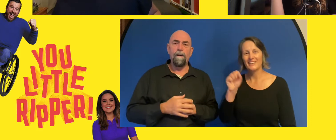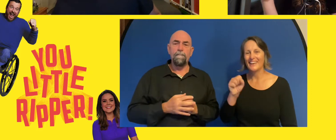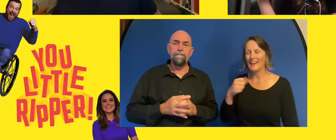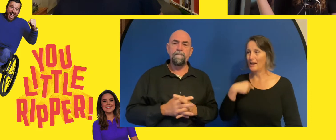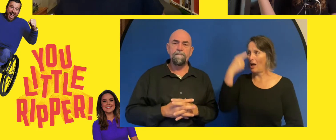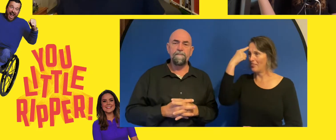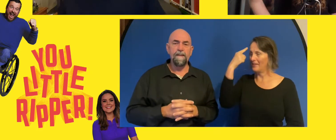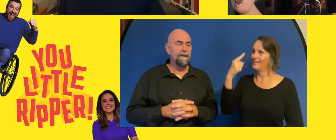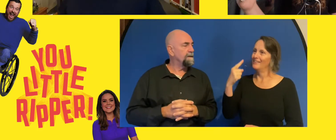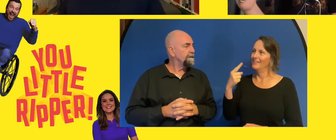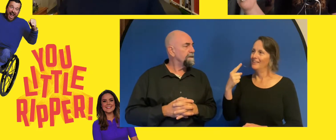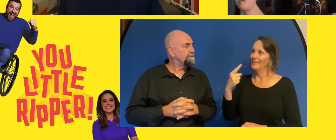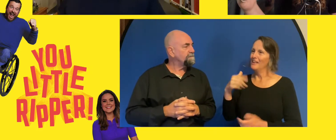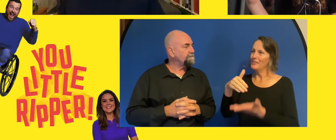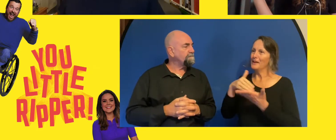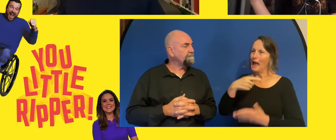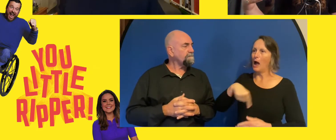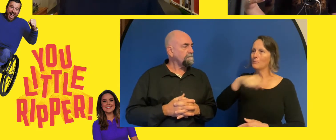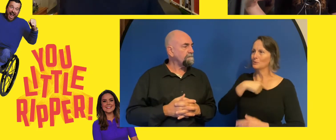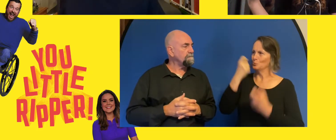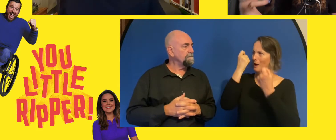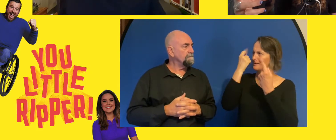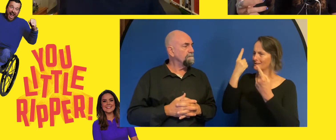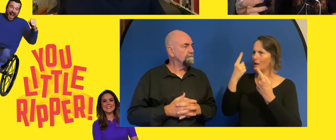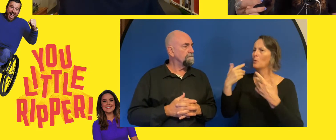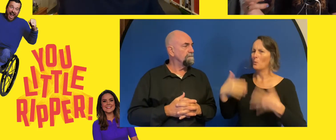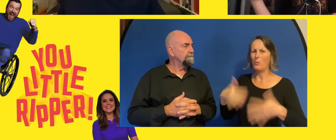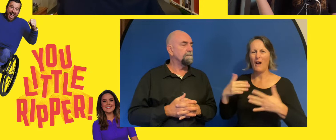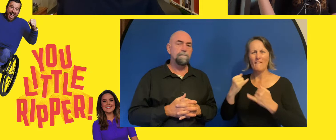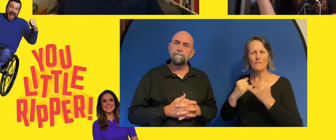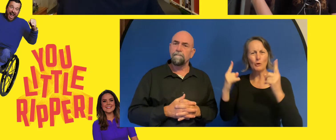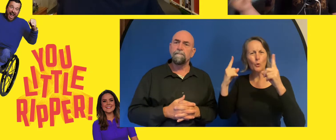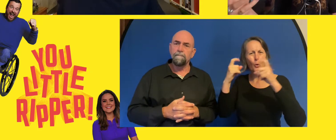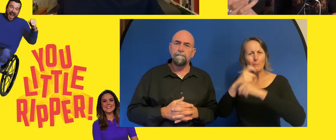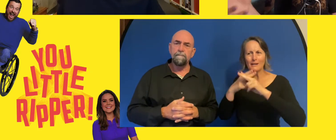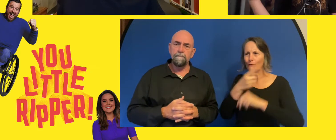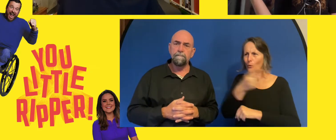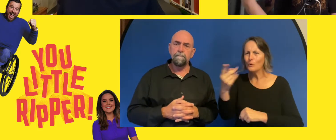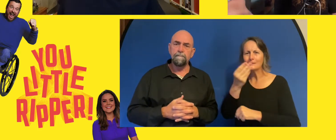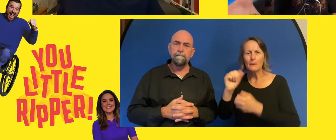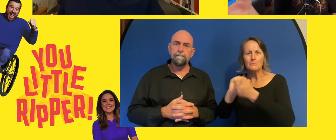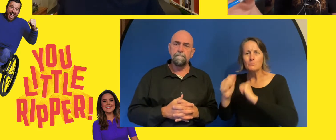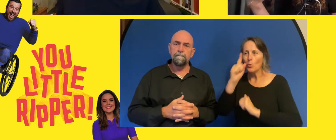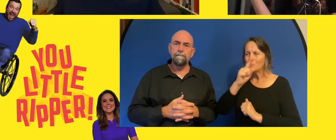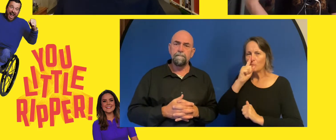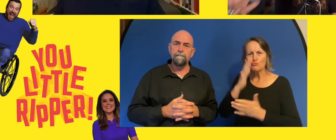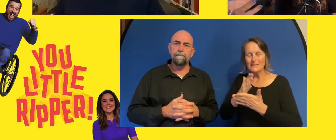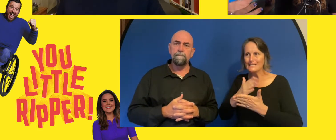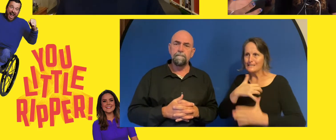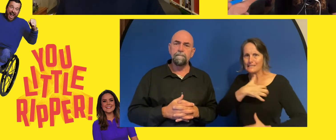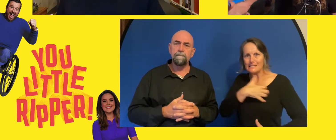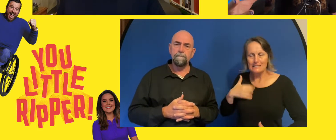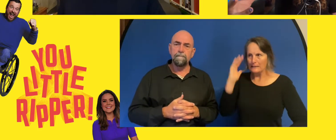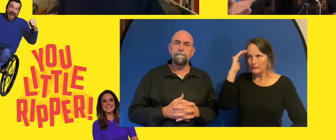yet another layer of complexity to what is going on for these athletes just to get to their events and compete, and